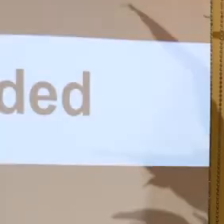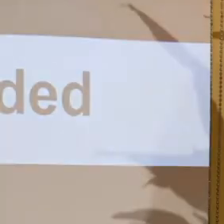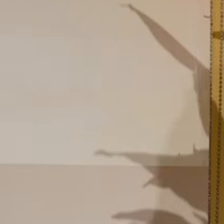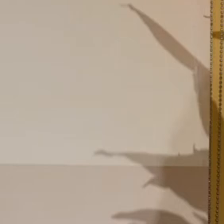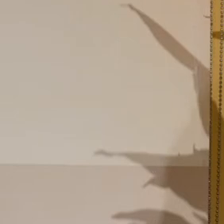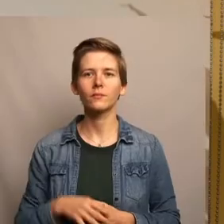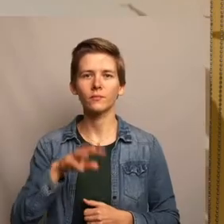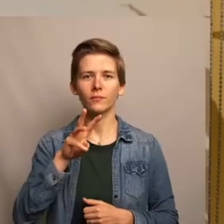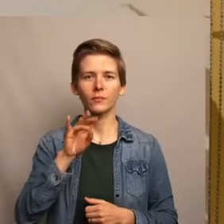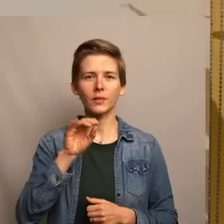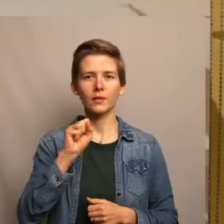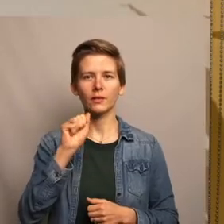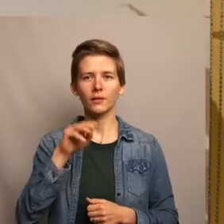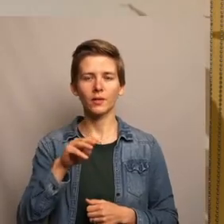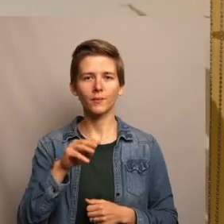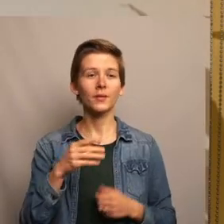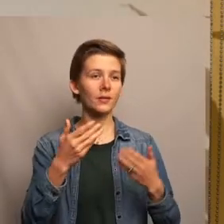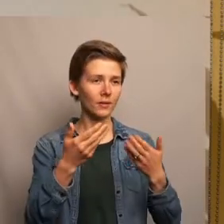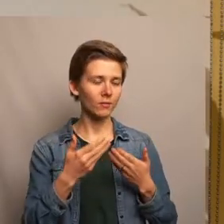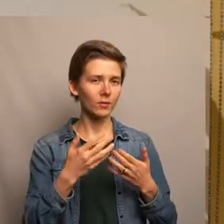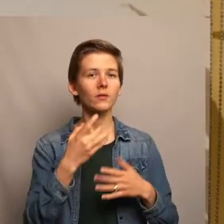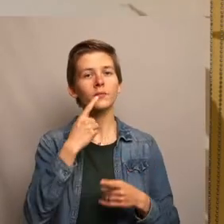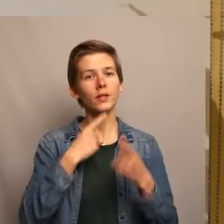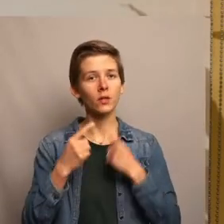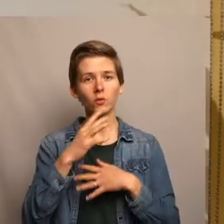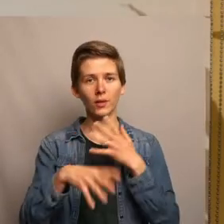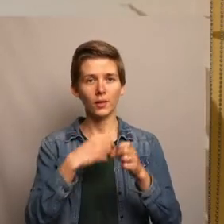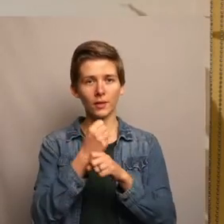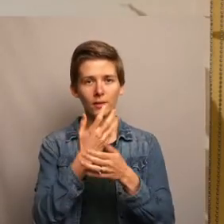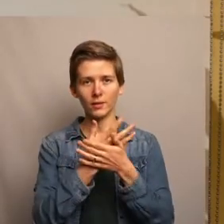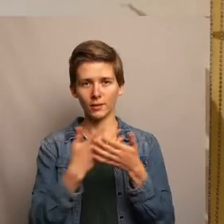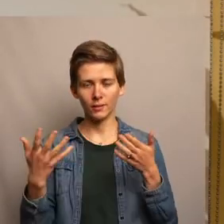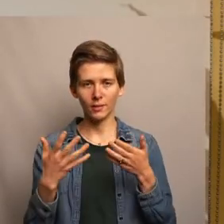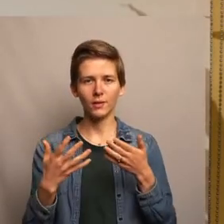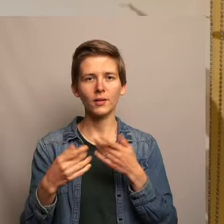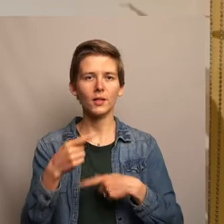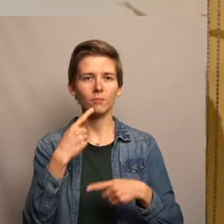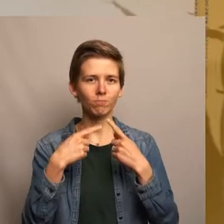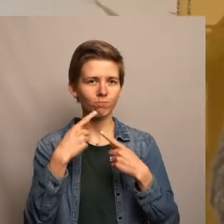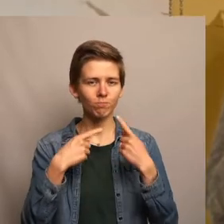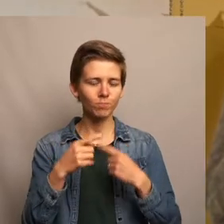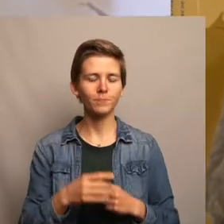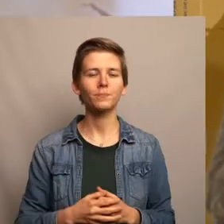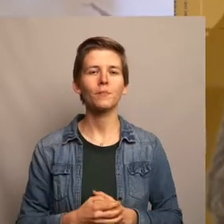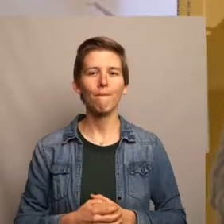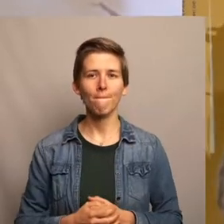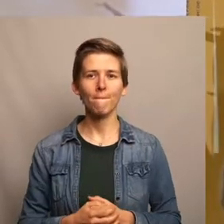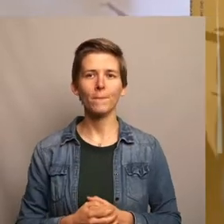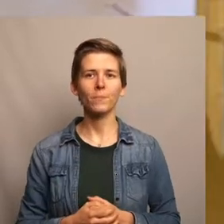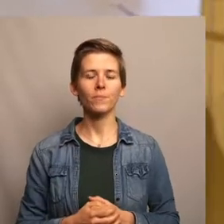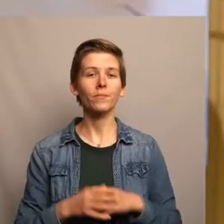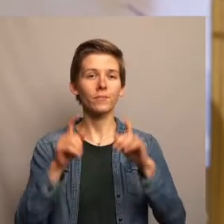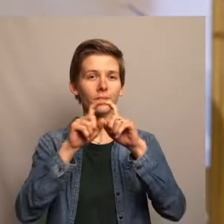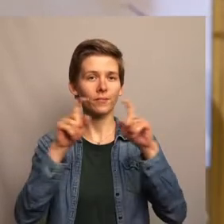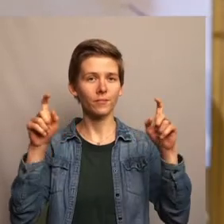Tervetuloa uudestaan. Tämä keskustelu käydään englanniksi. Our next discussion is going to be in English. And our title